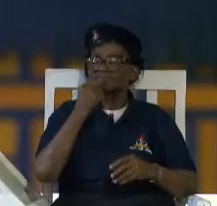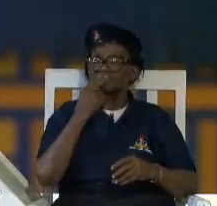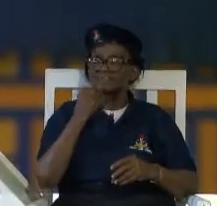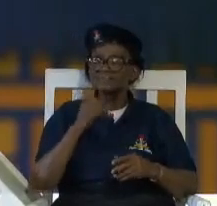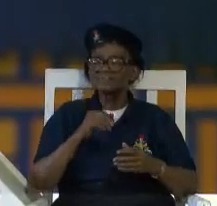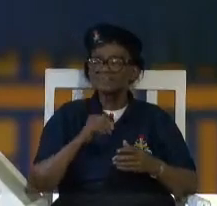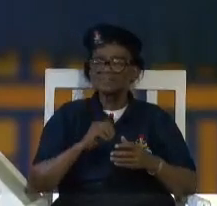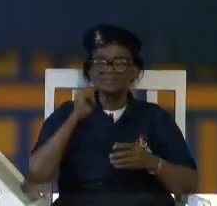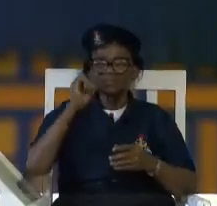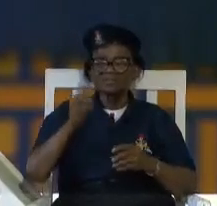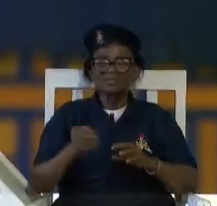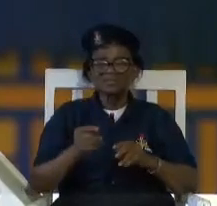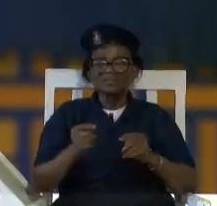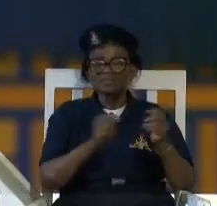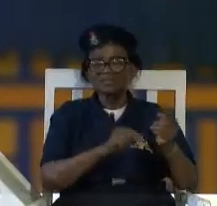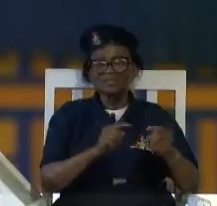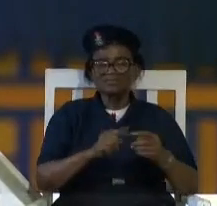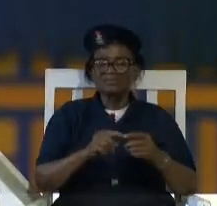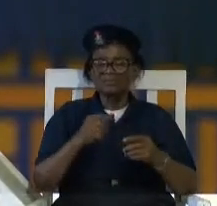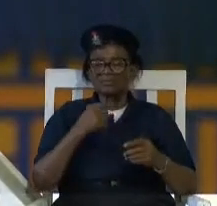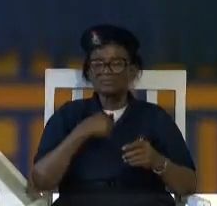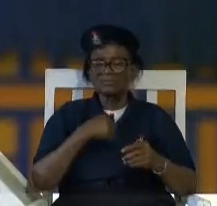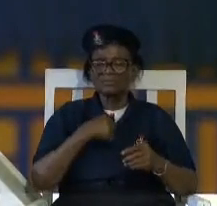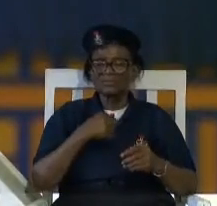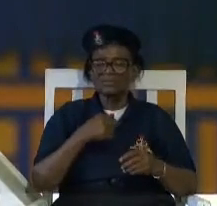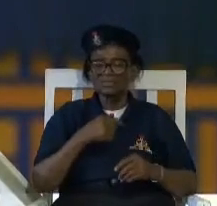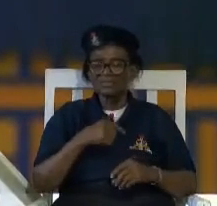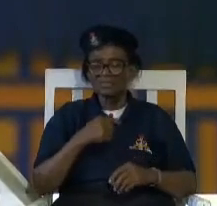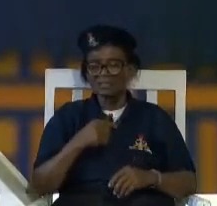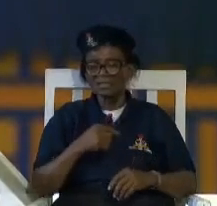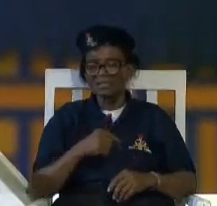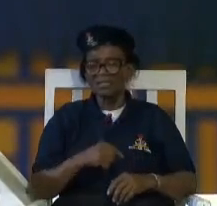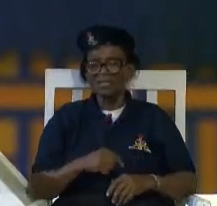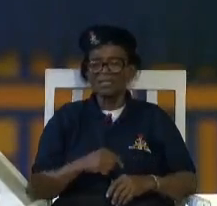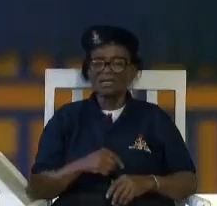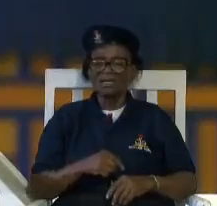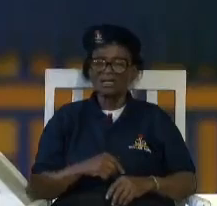he turned to me and said, this orange is sweet.